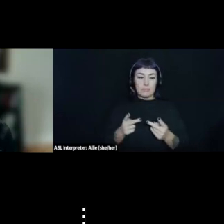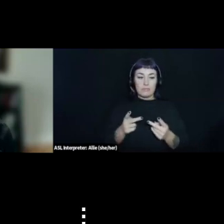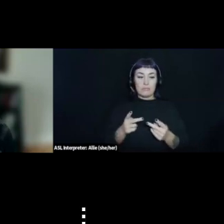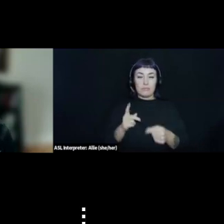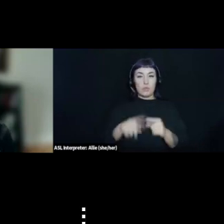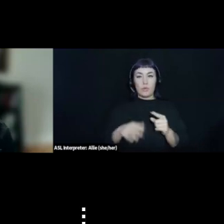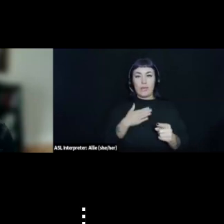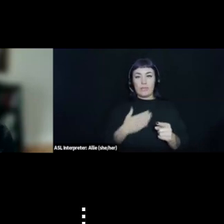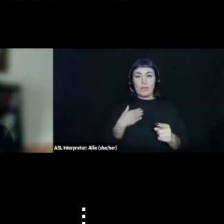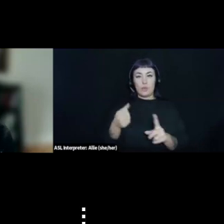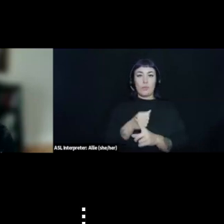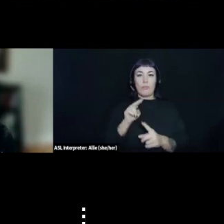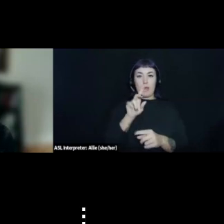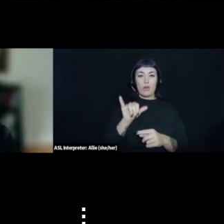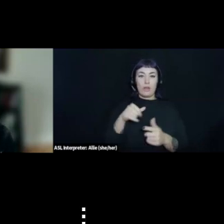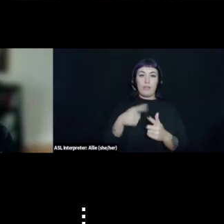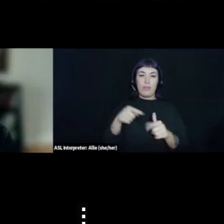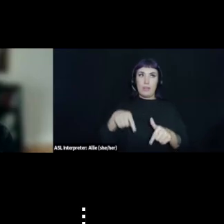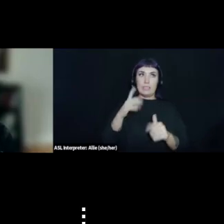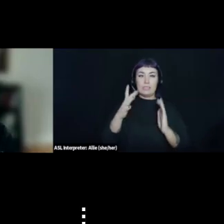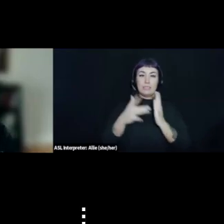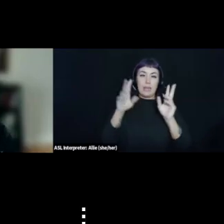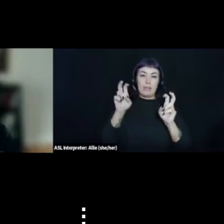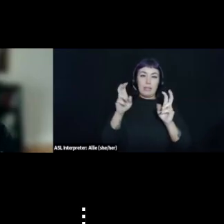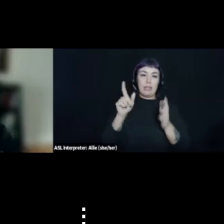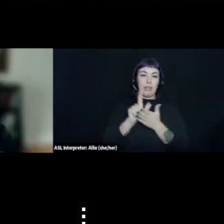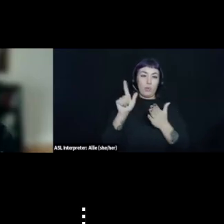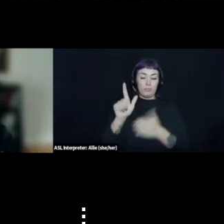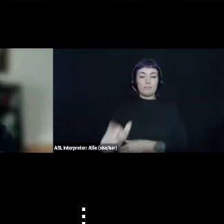cannot consent to battery, thus this would technically be illegal.